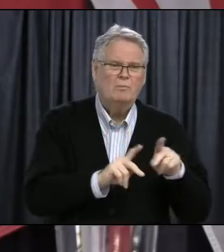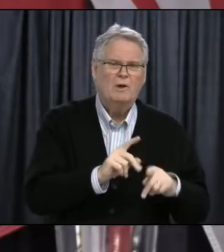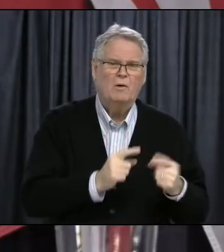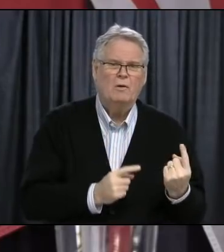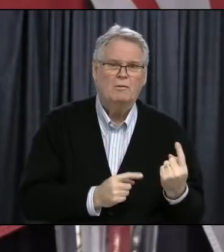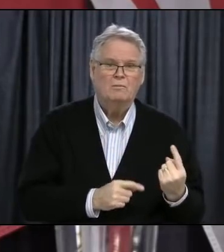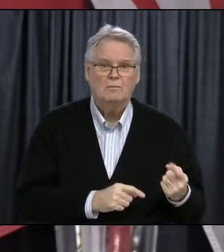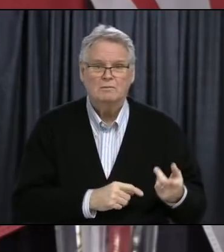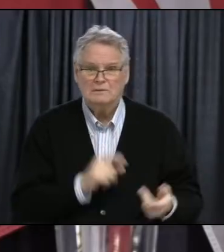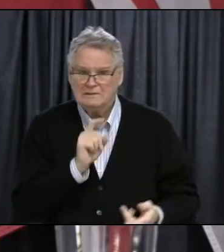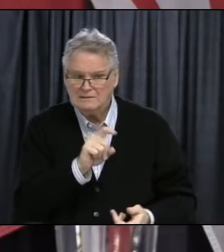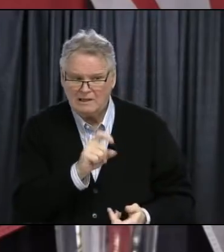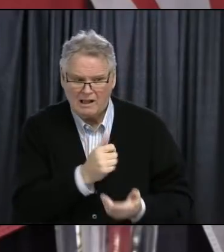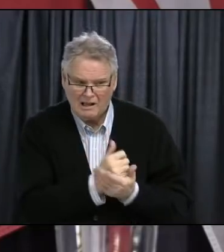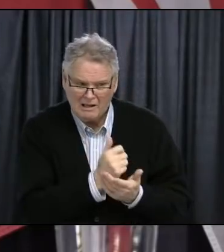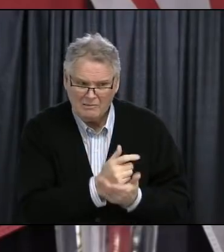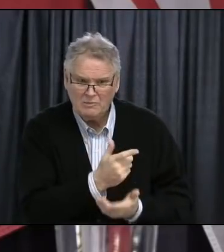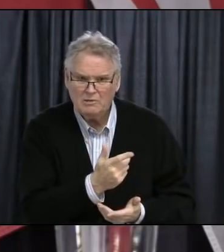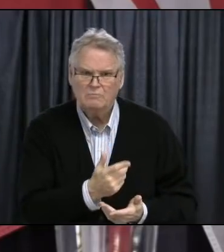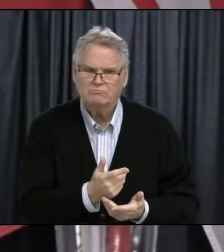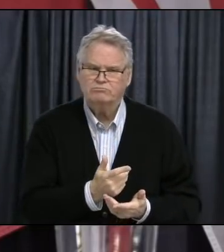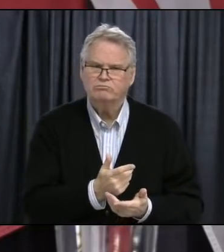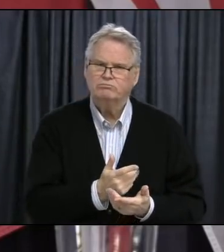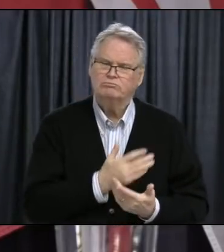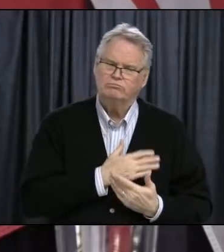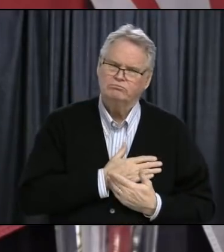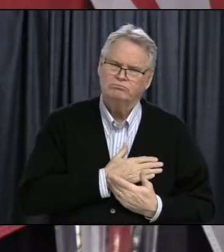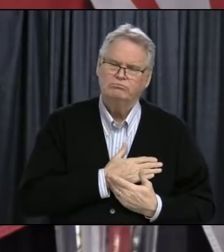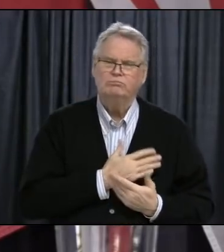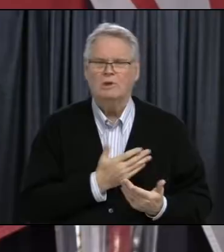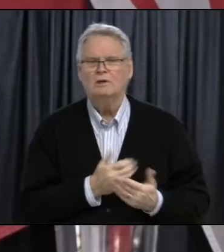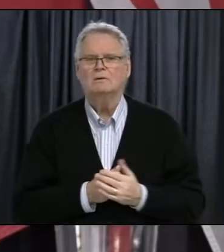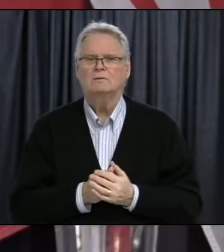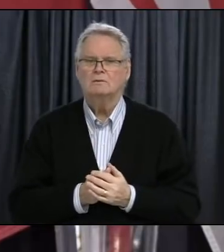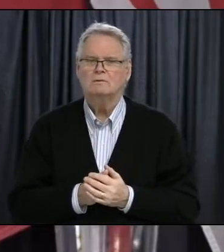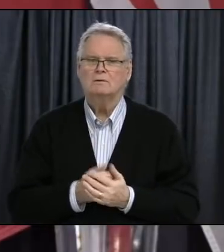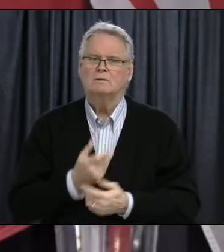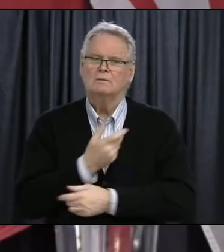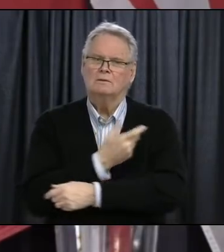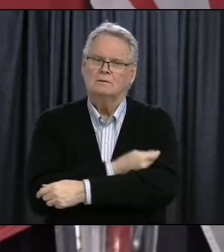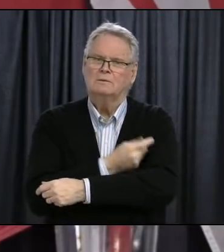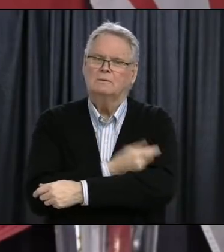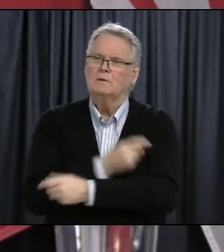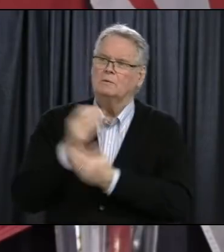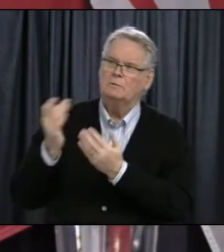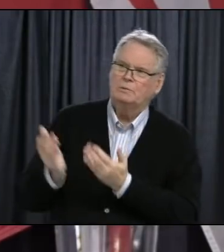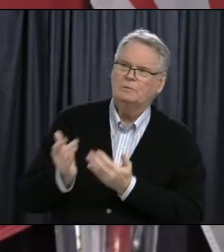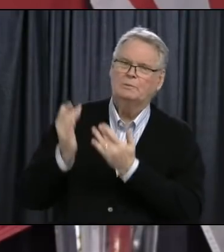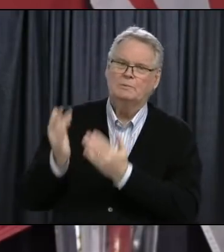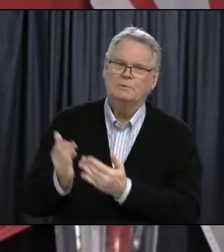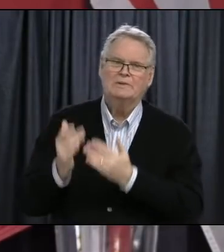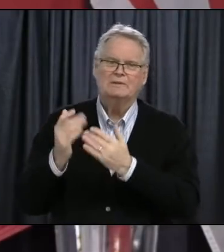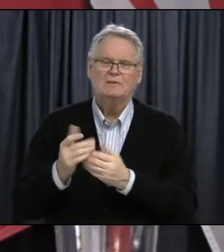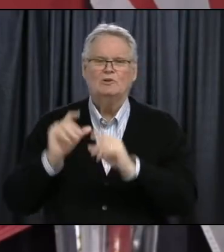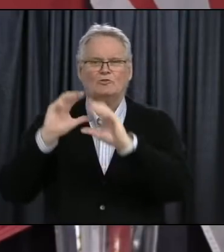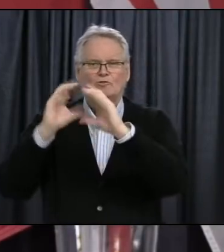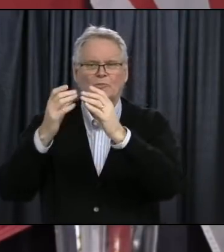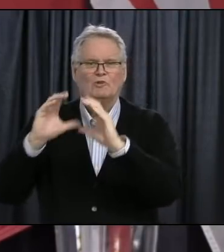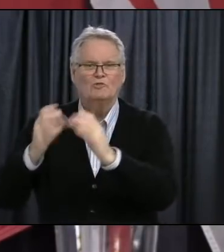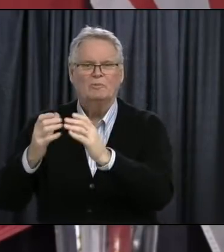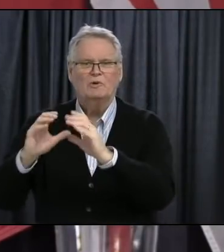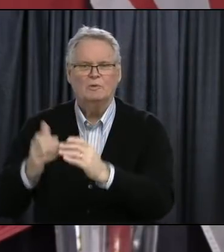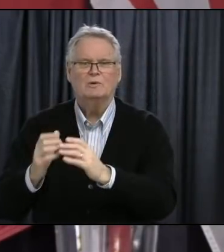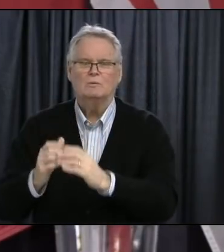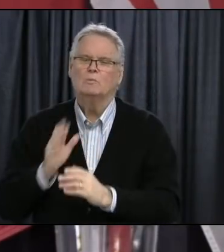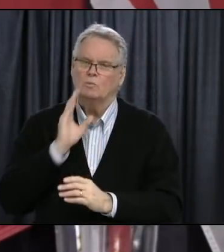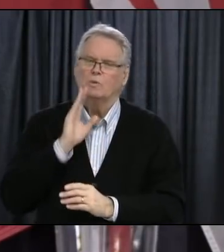turn will be to get vaccinated. The delivery schedule is promising, and soon we will move to the next phase to protect even more of the people in our